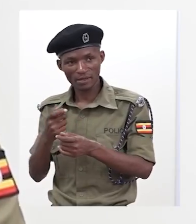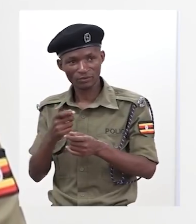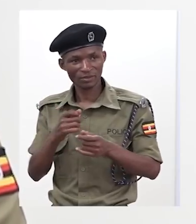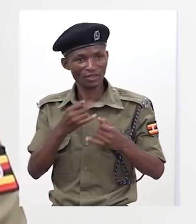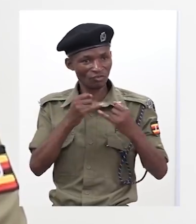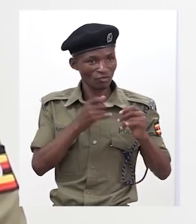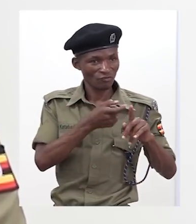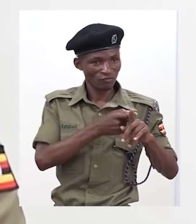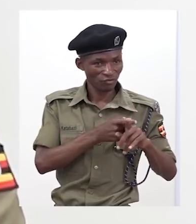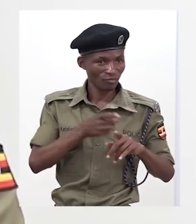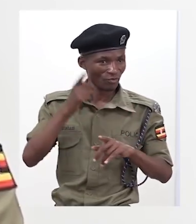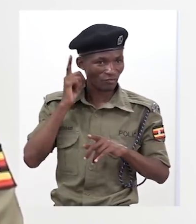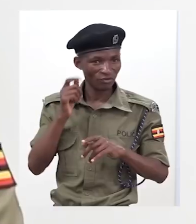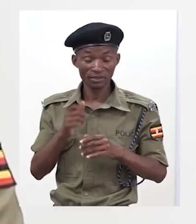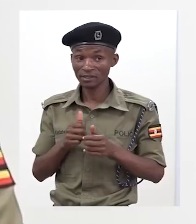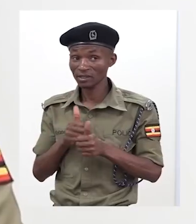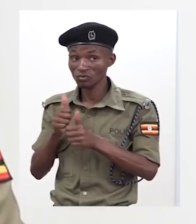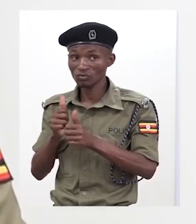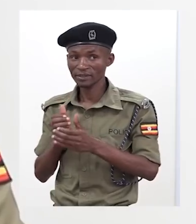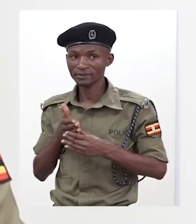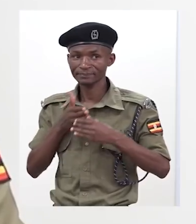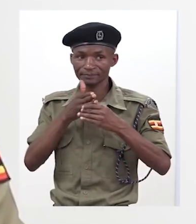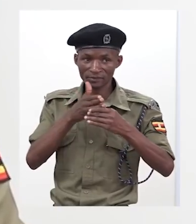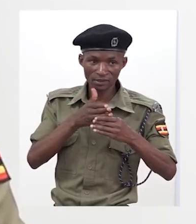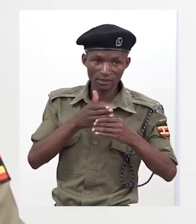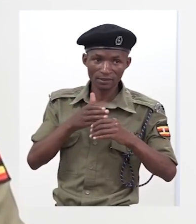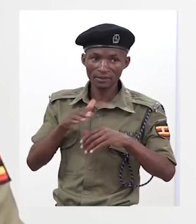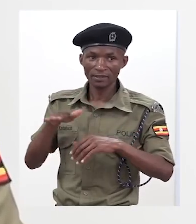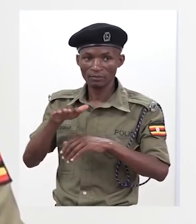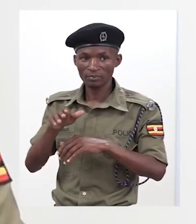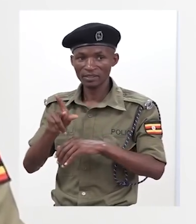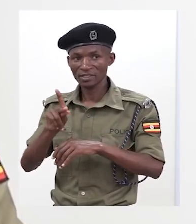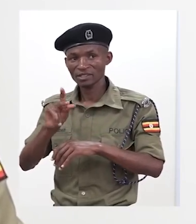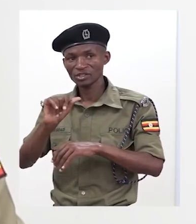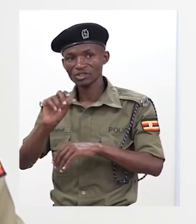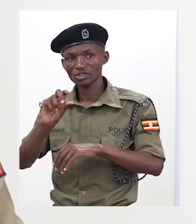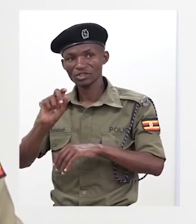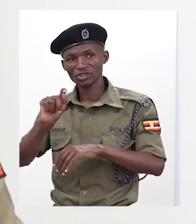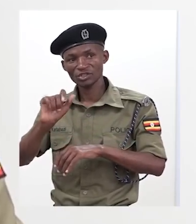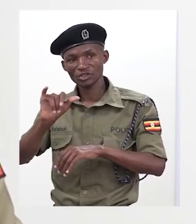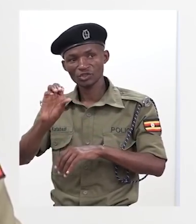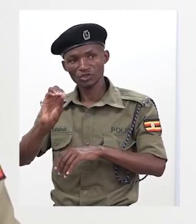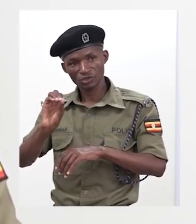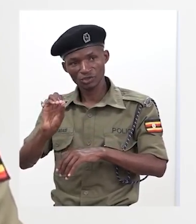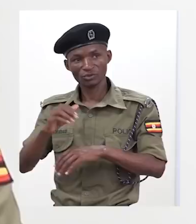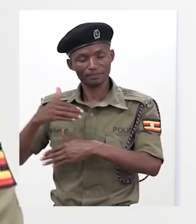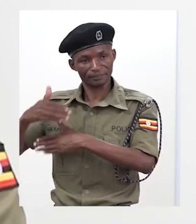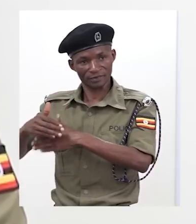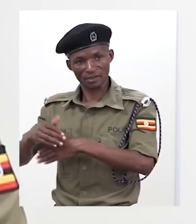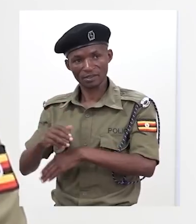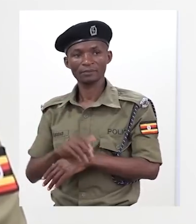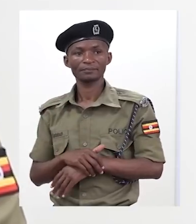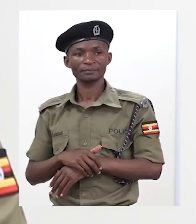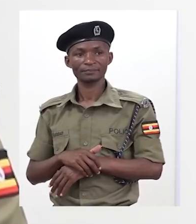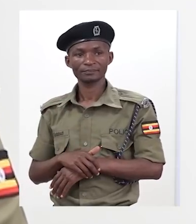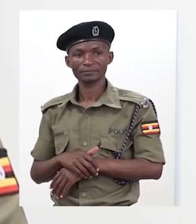phones that led them to the location in Chitio Close, Buwate, in Chira Division. When